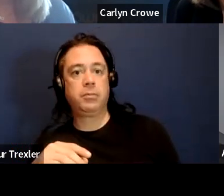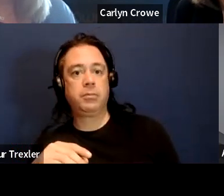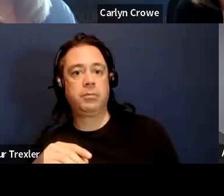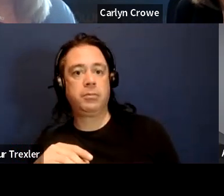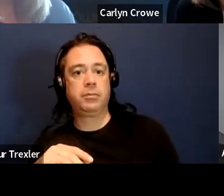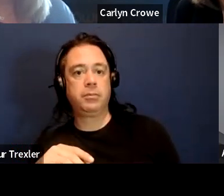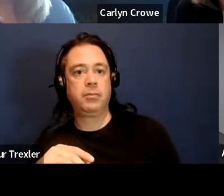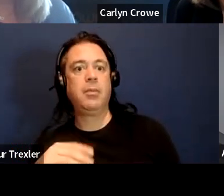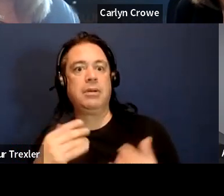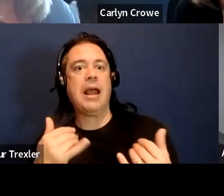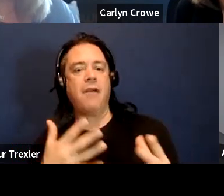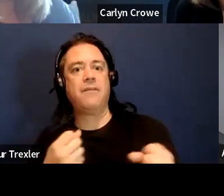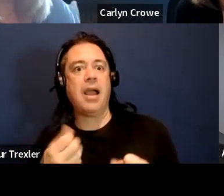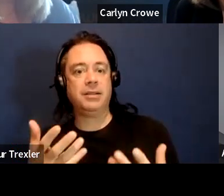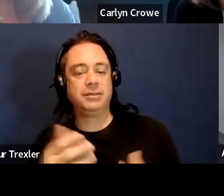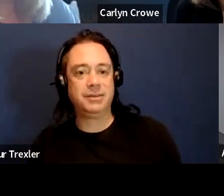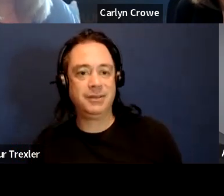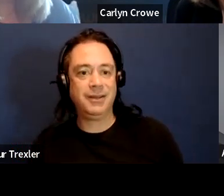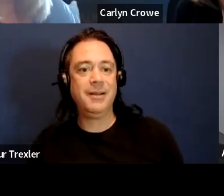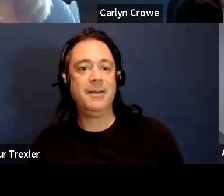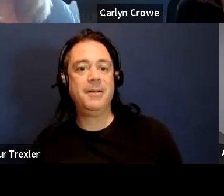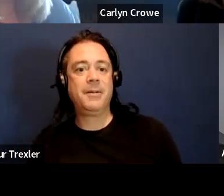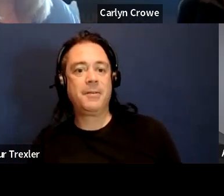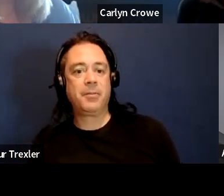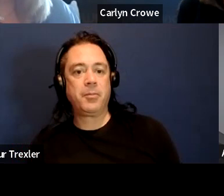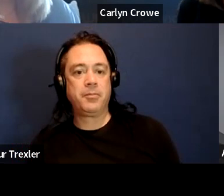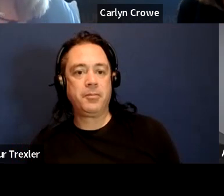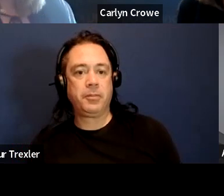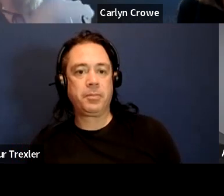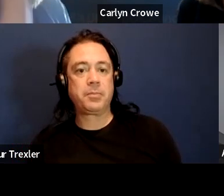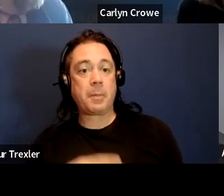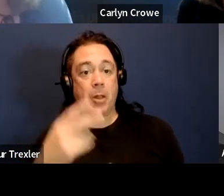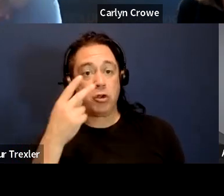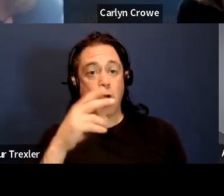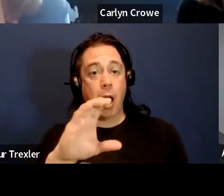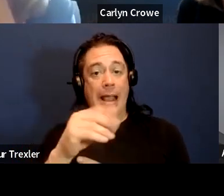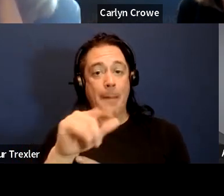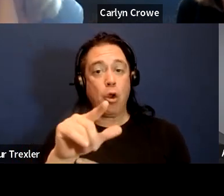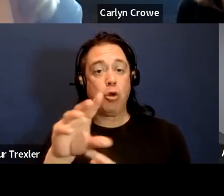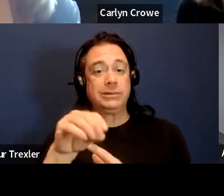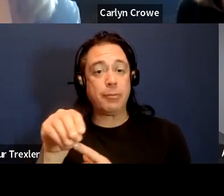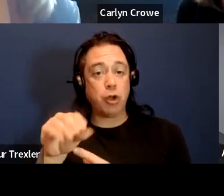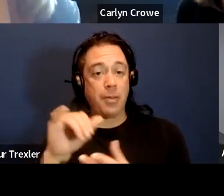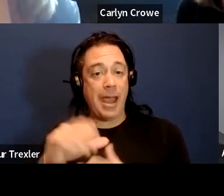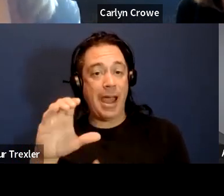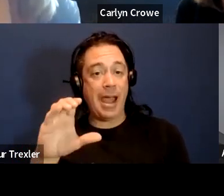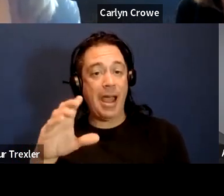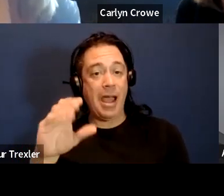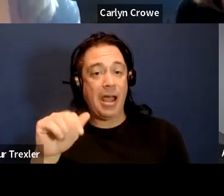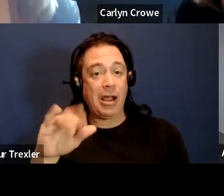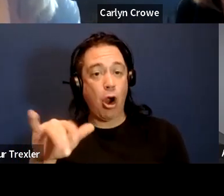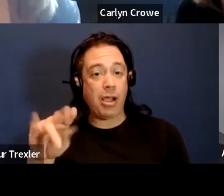Now it wants to go fast, right? And so if you guys saw the capital snapshot that Carlin did